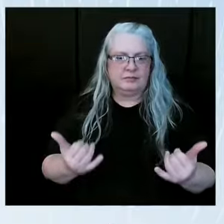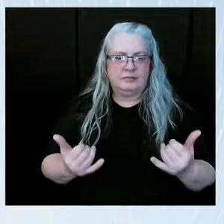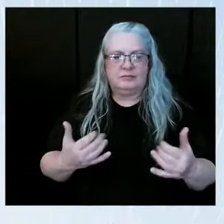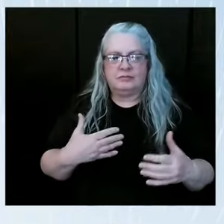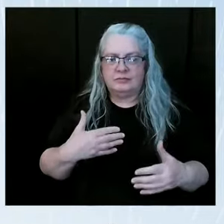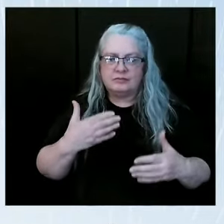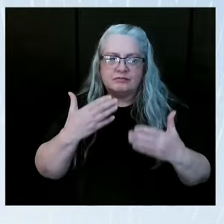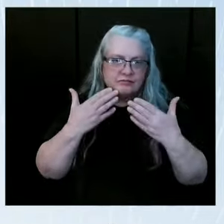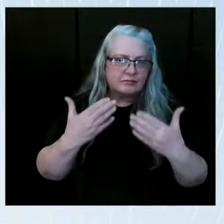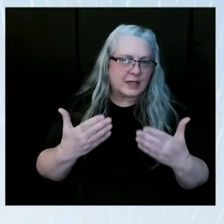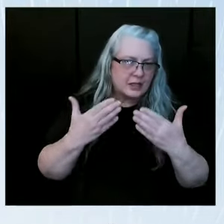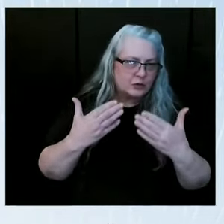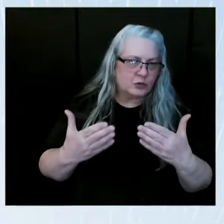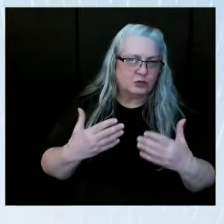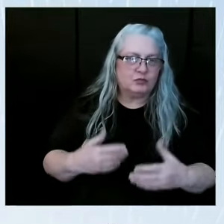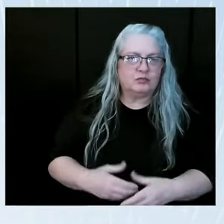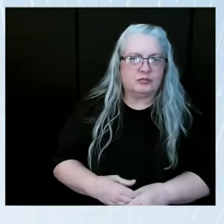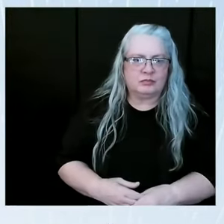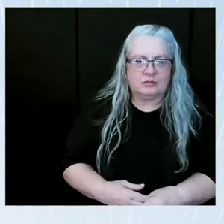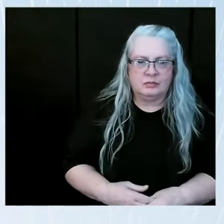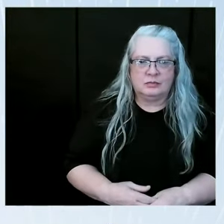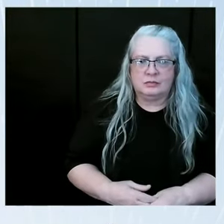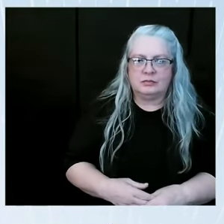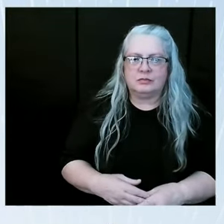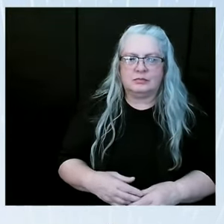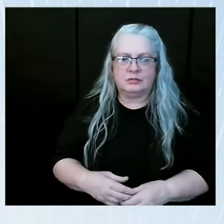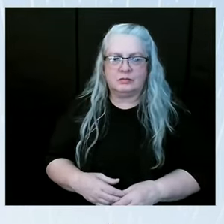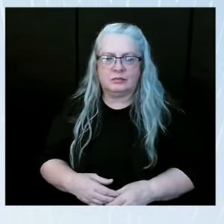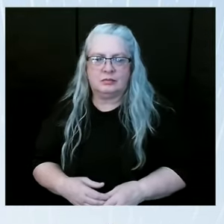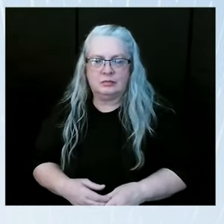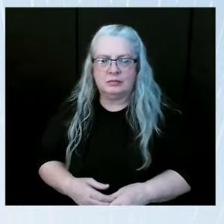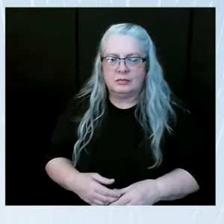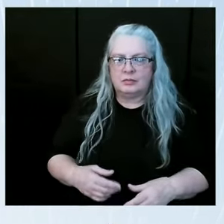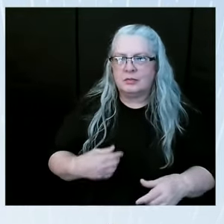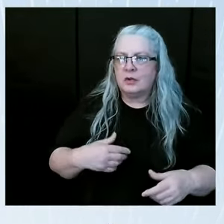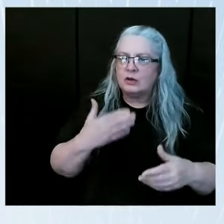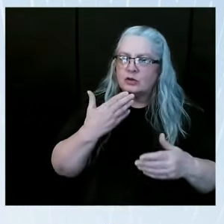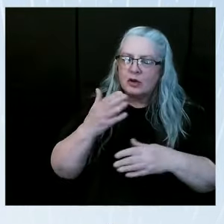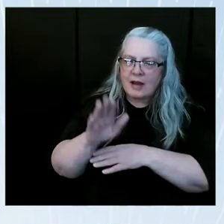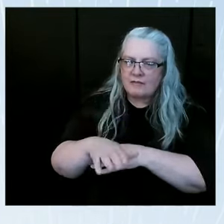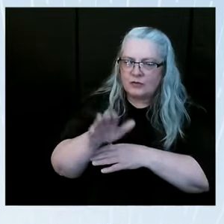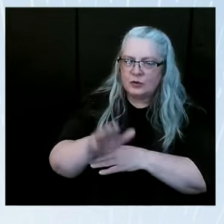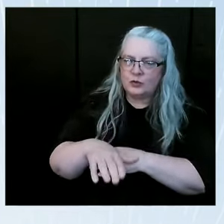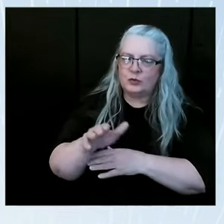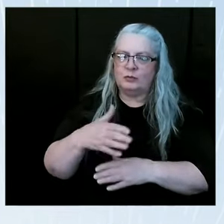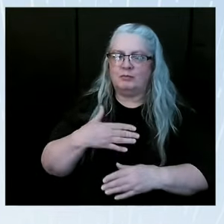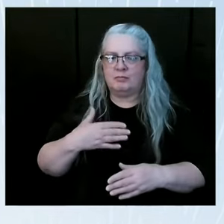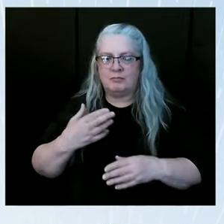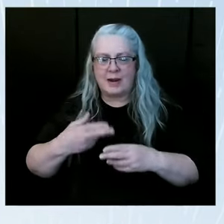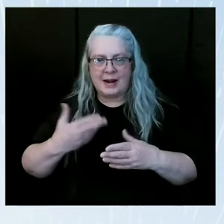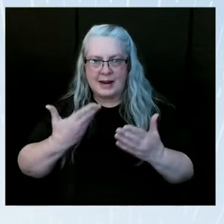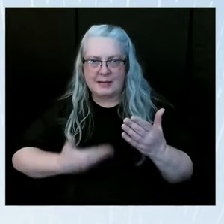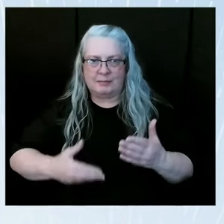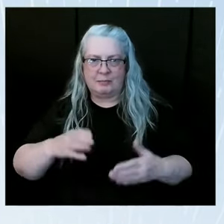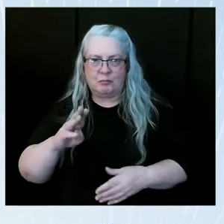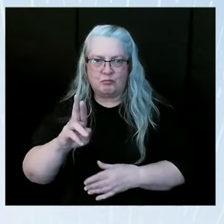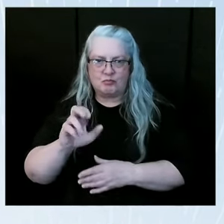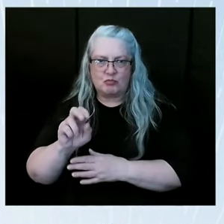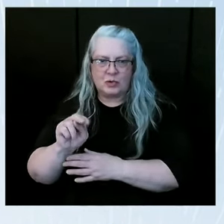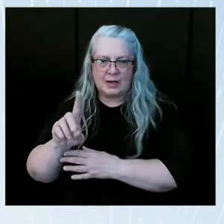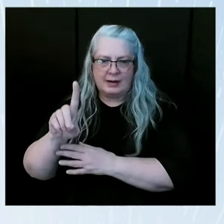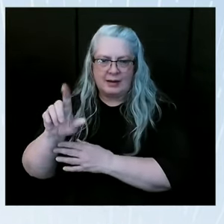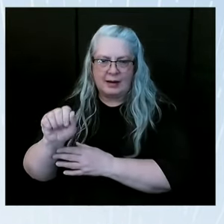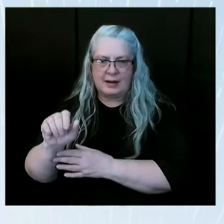Good afternoon. My name is Brenda Myers Powell. I'm a member of the U.S. Advisory Council on Human